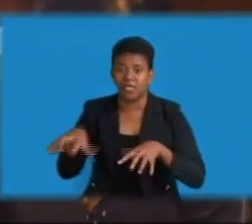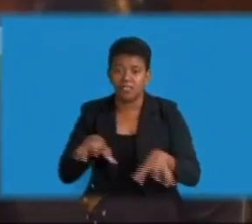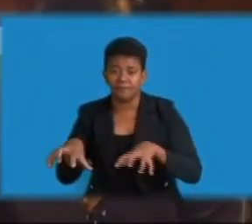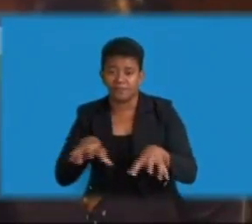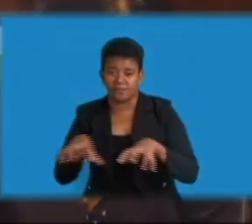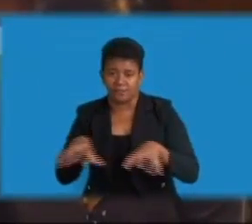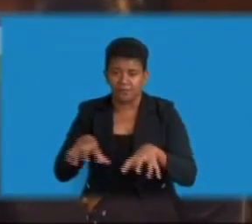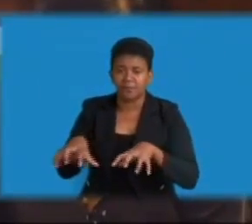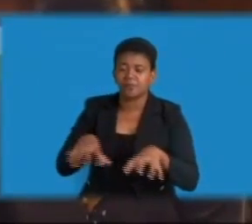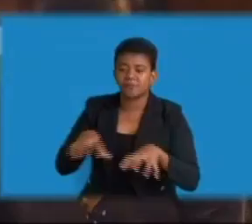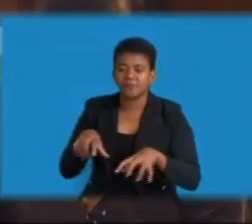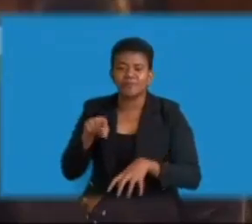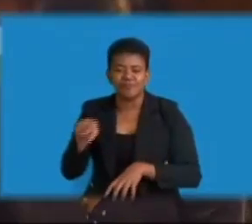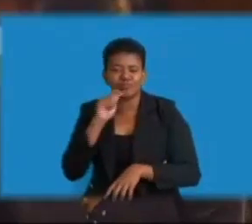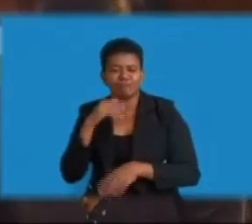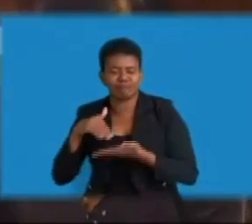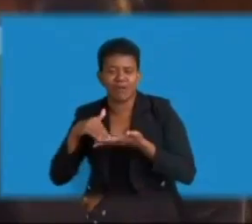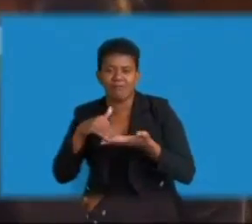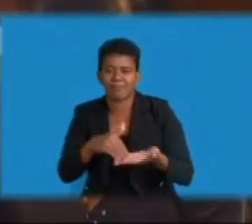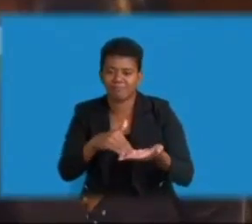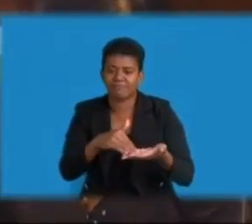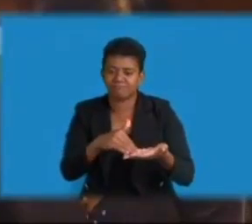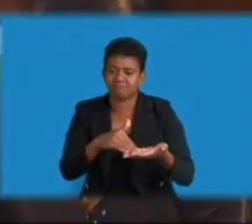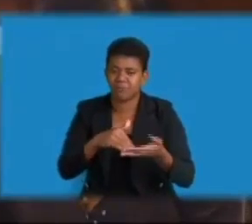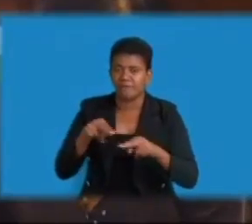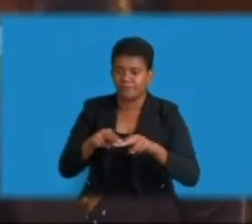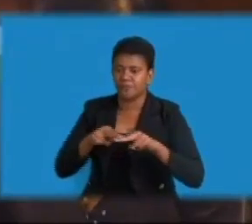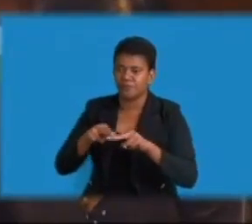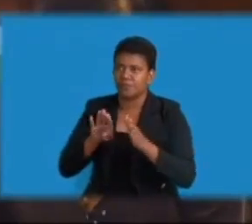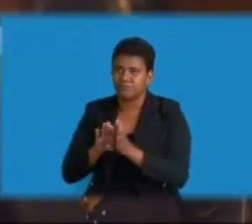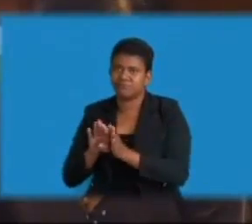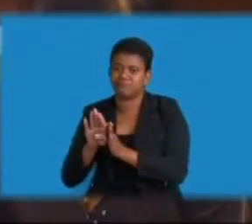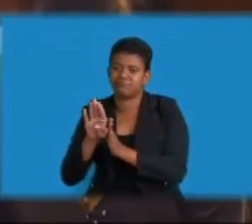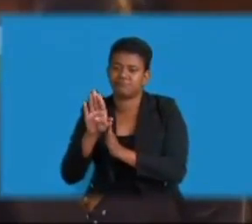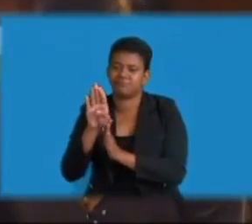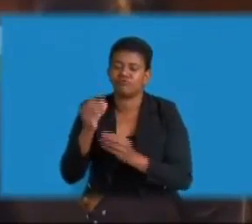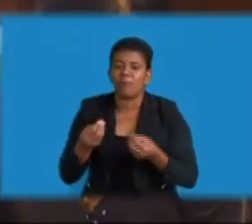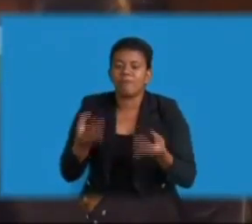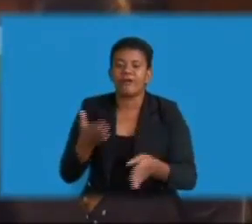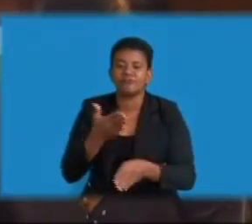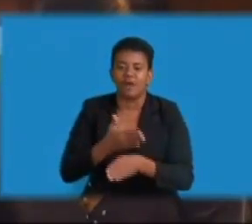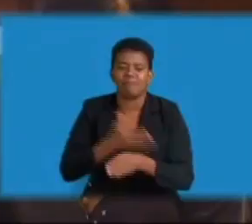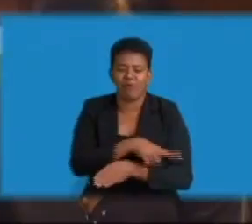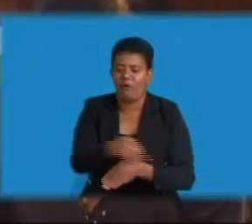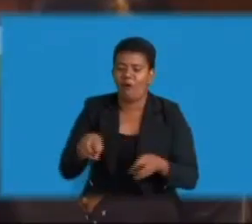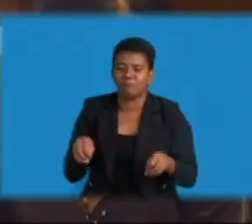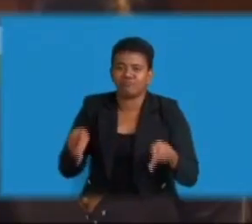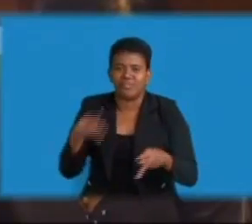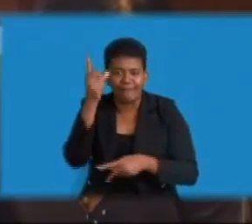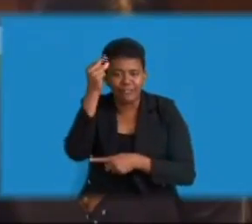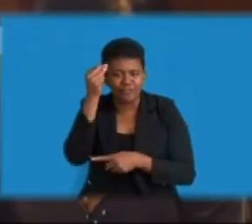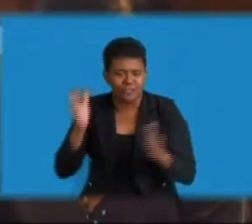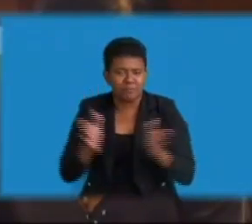no doubt contribute tremendously to our GDP and provide job opportunities, Madam Speaker, to all Fijians and small